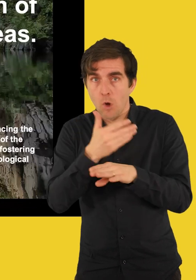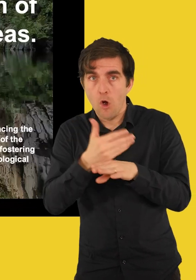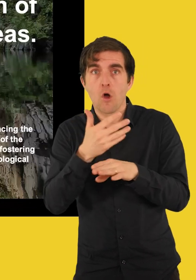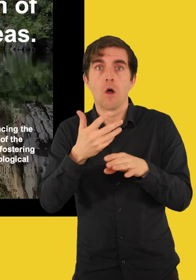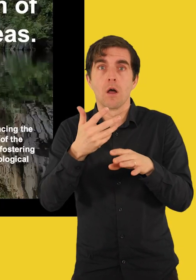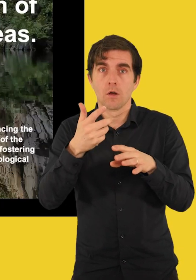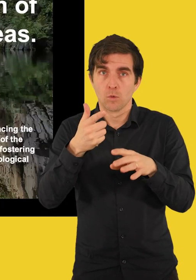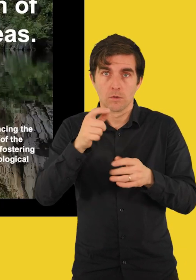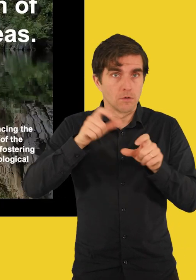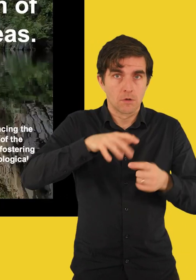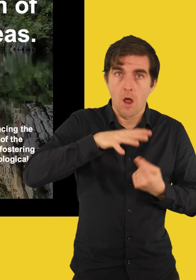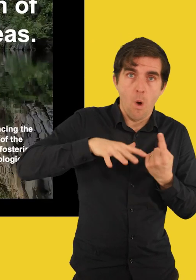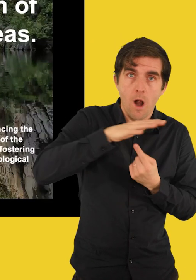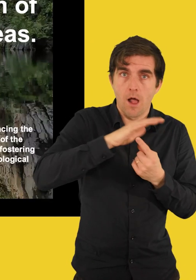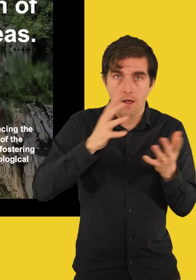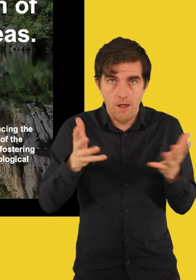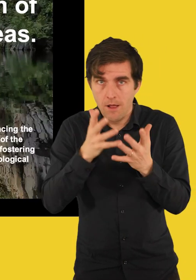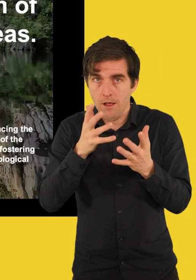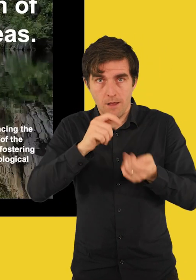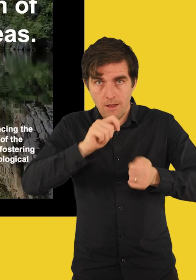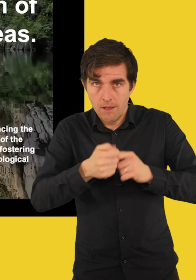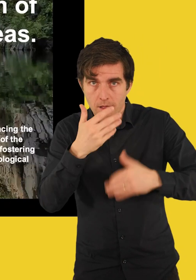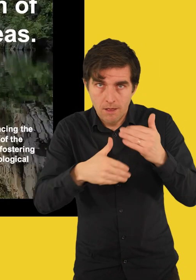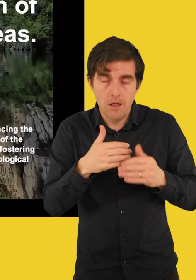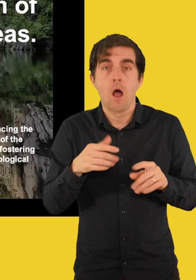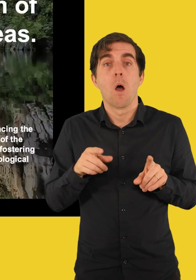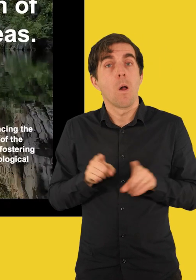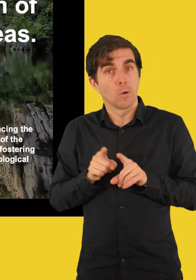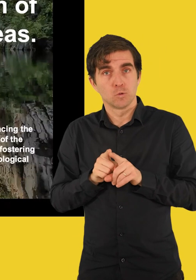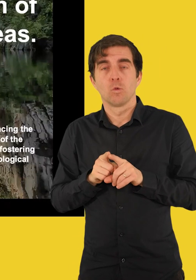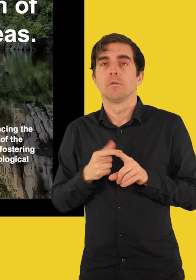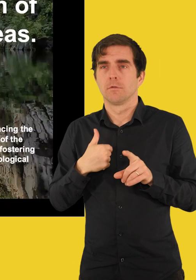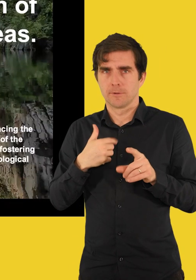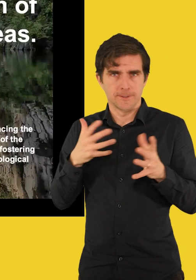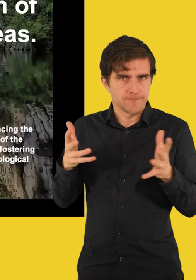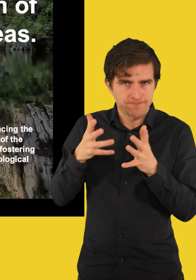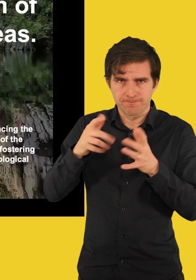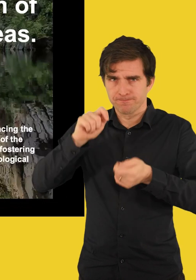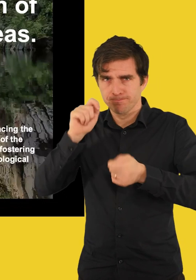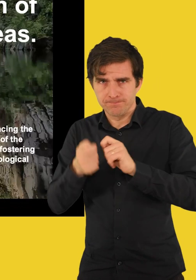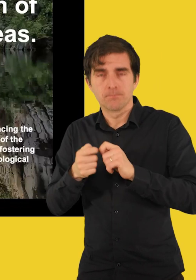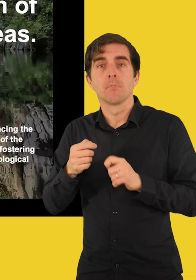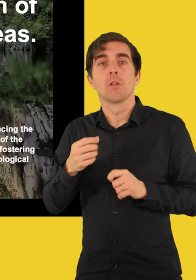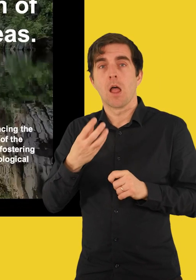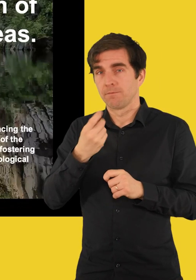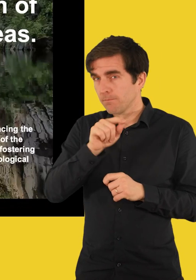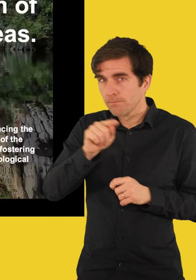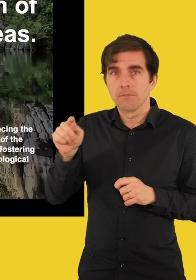have so that the composition of the workers are local and also comprised of. We